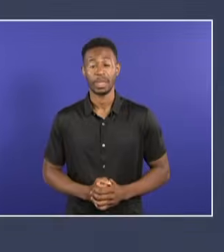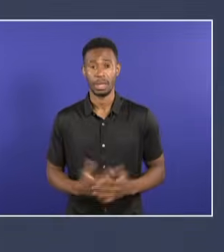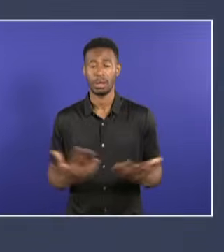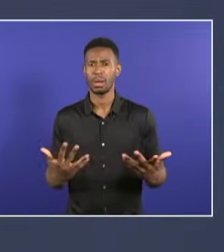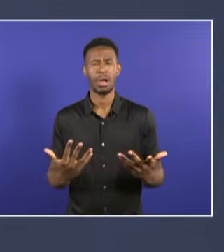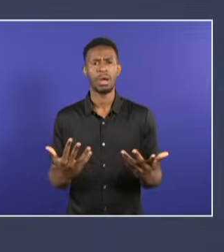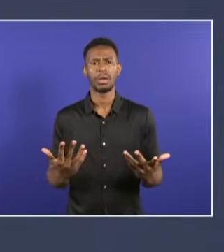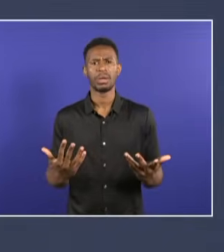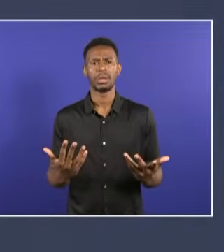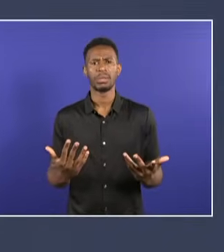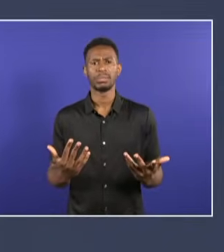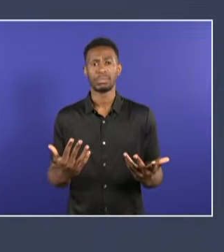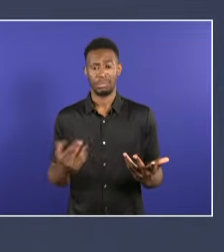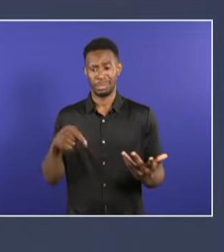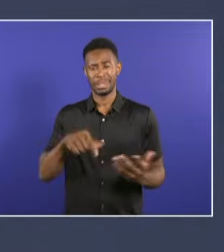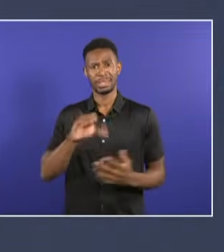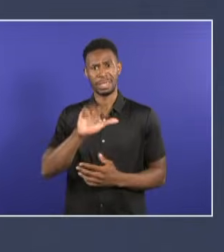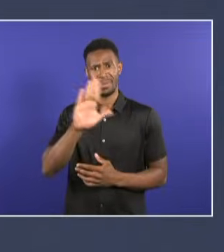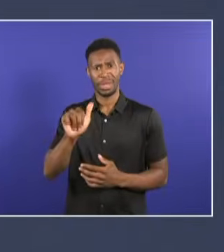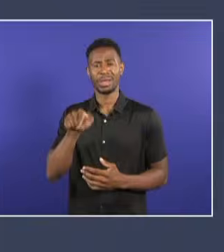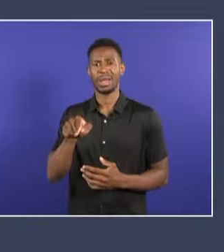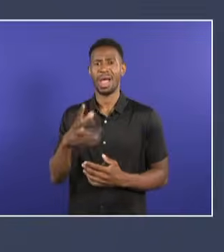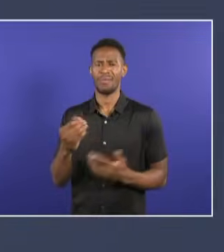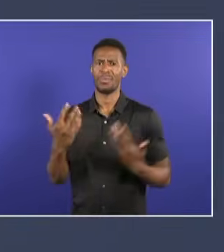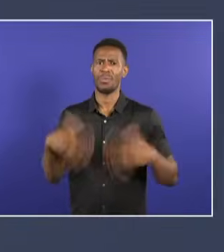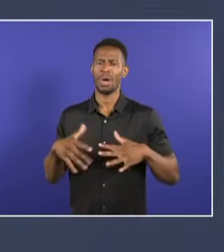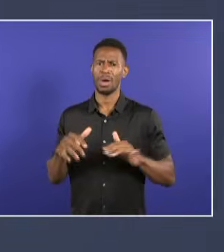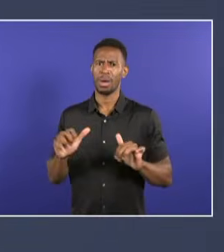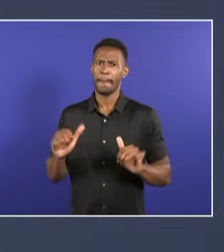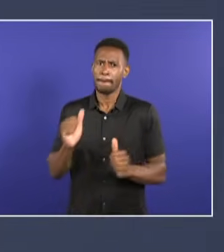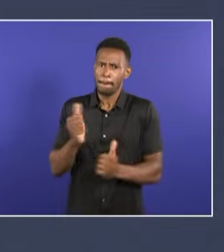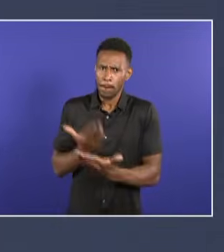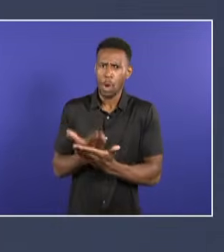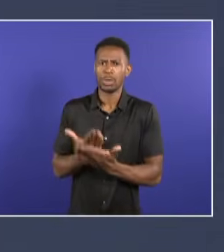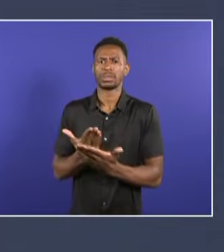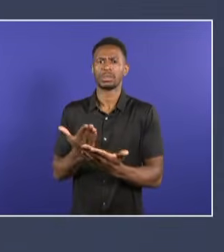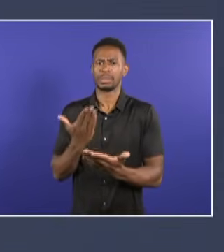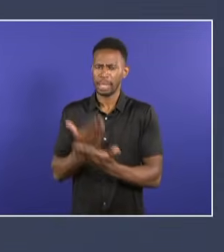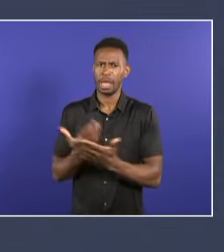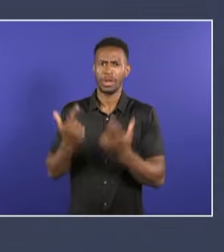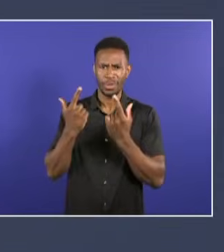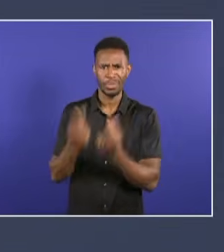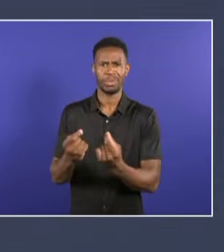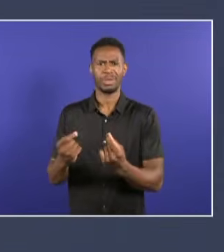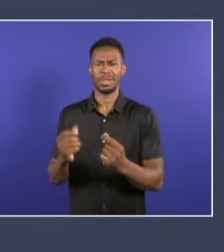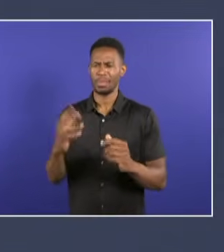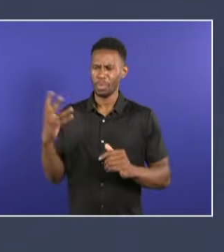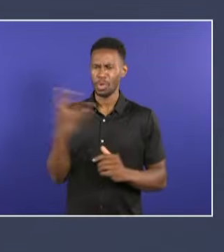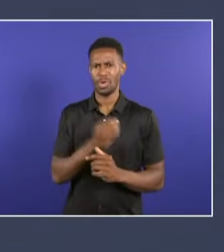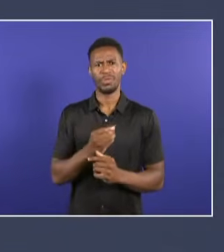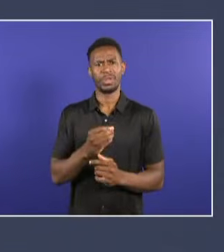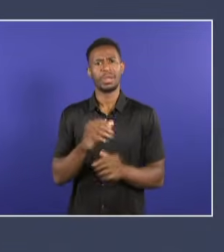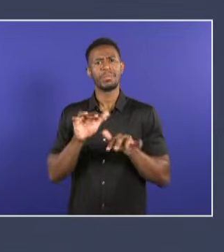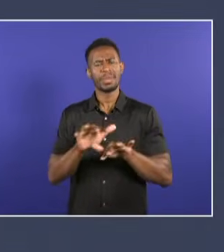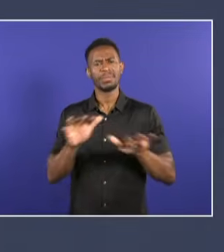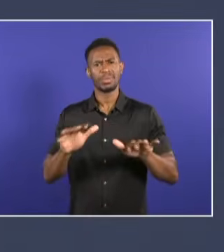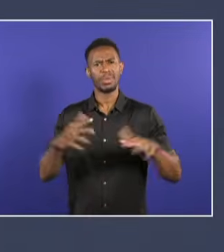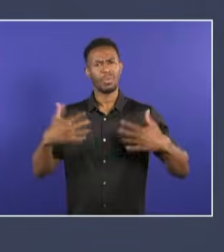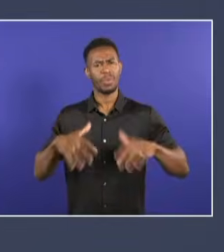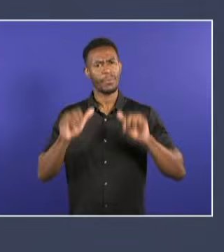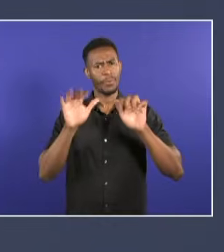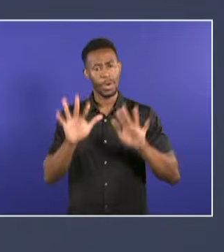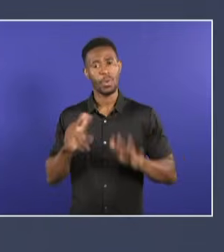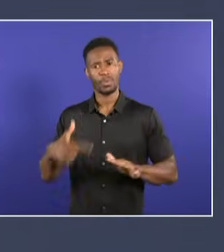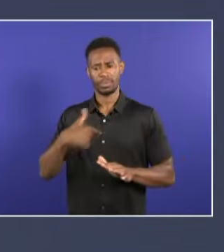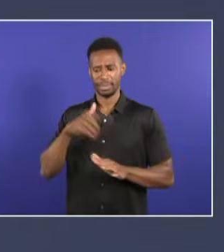Because South Africa is truly worth it. We have a great country and we are a great people. And we